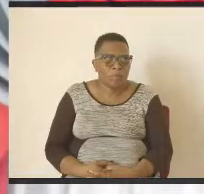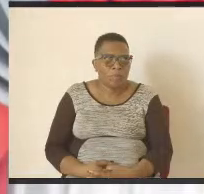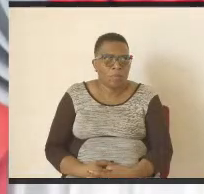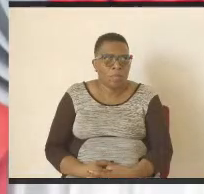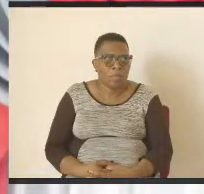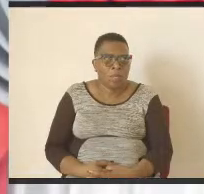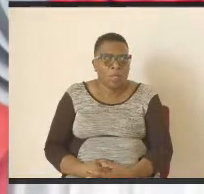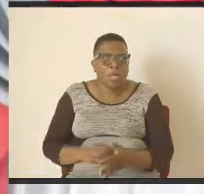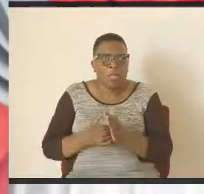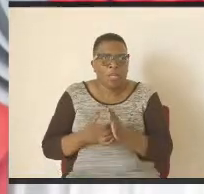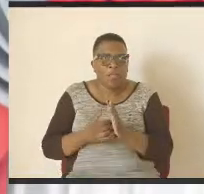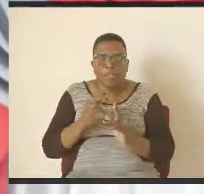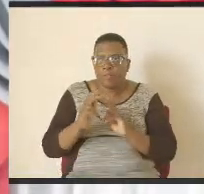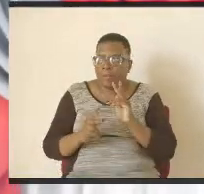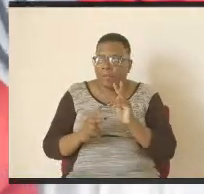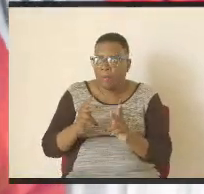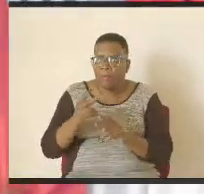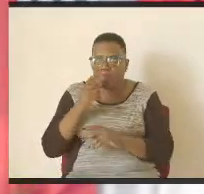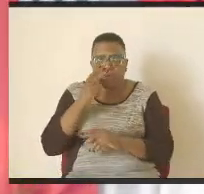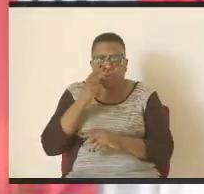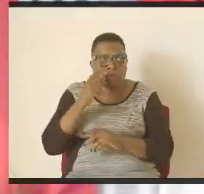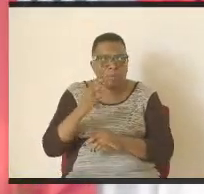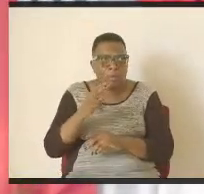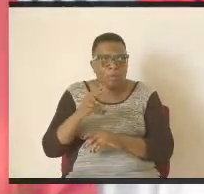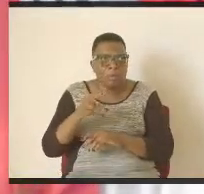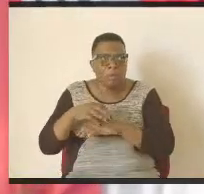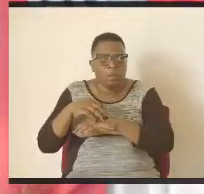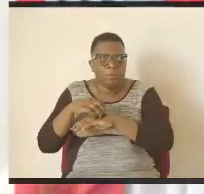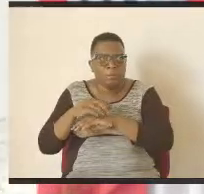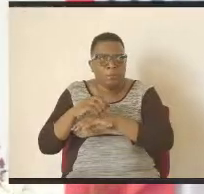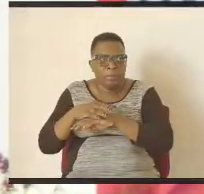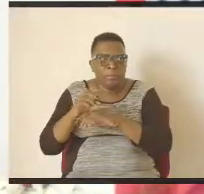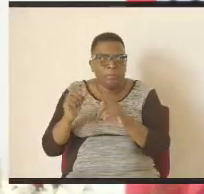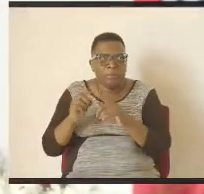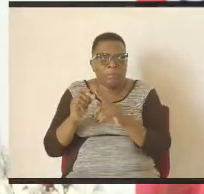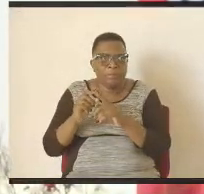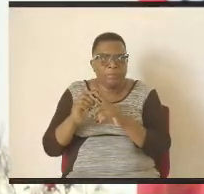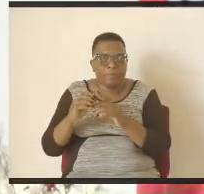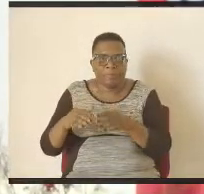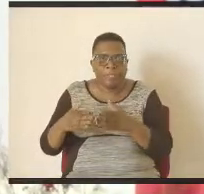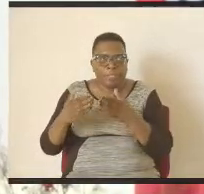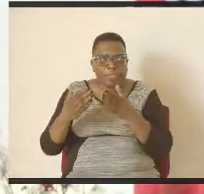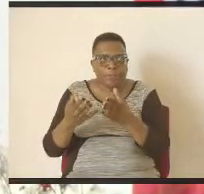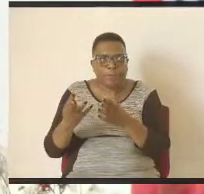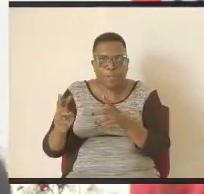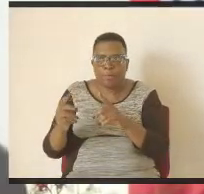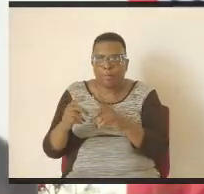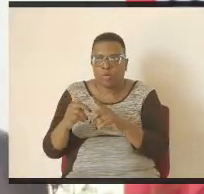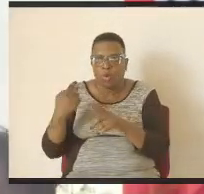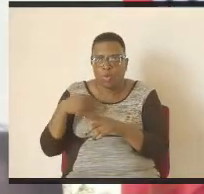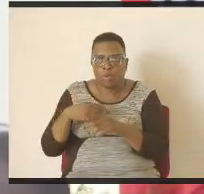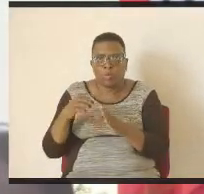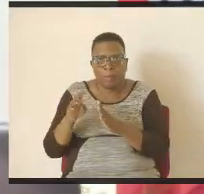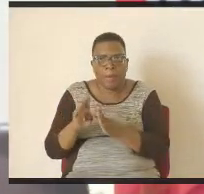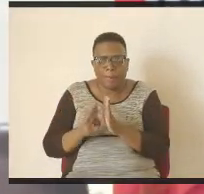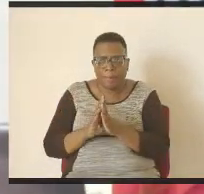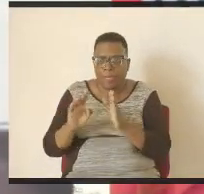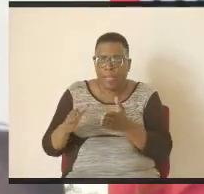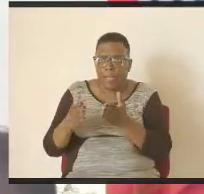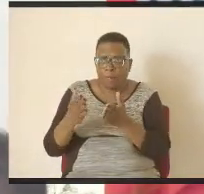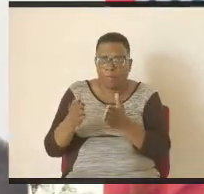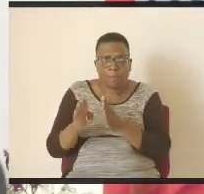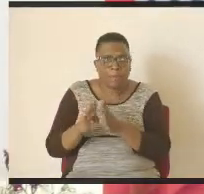ministers of the word delivered them or handed them down to us, whether it is in written form or in verbal form,